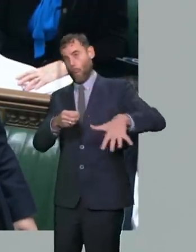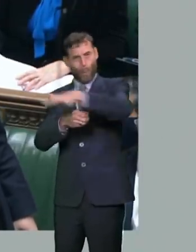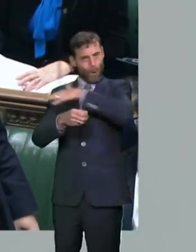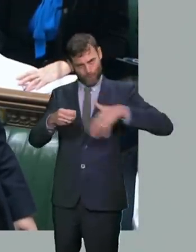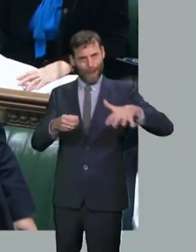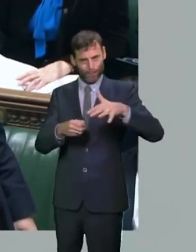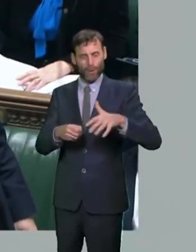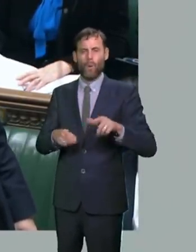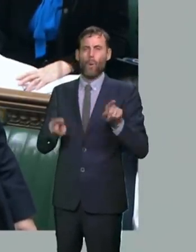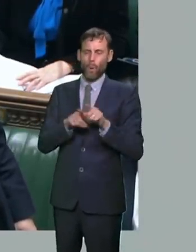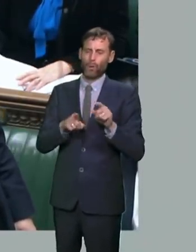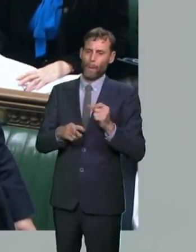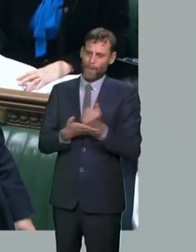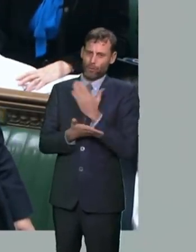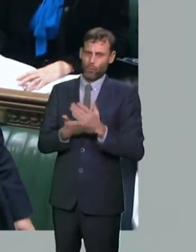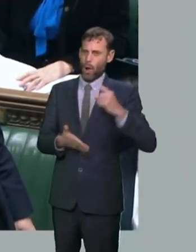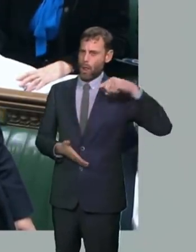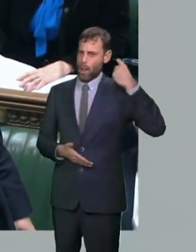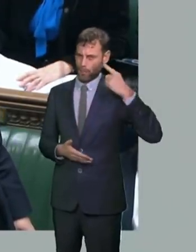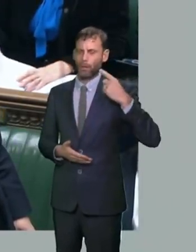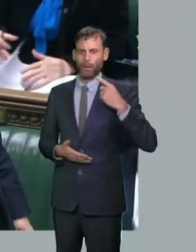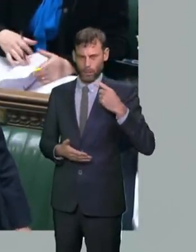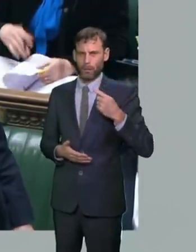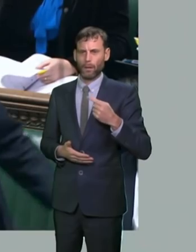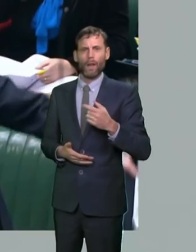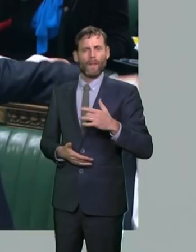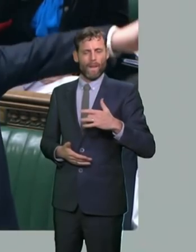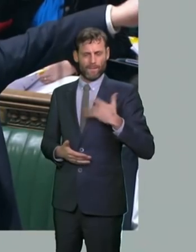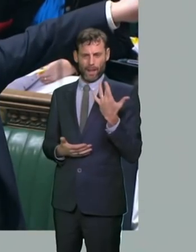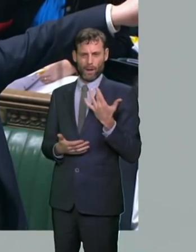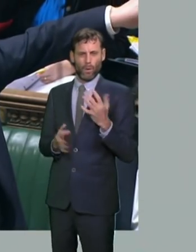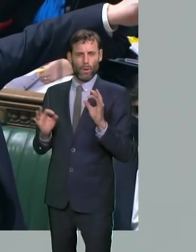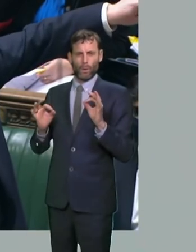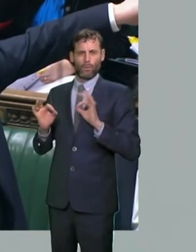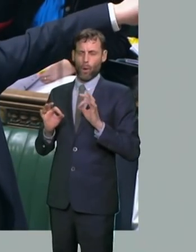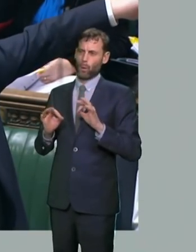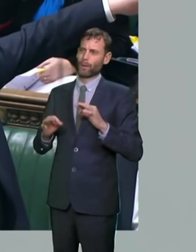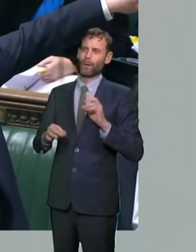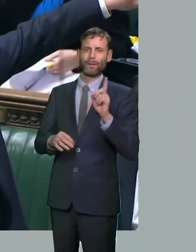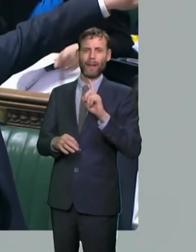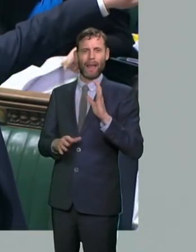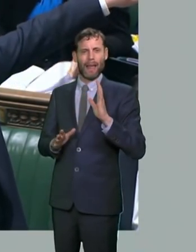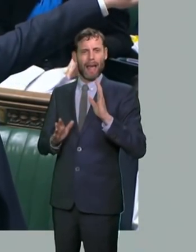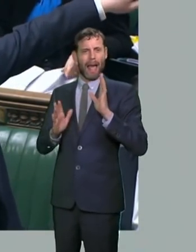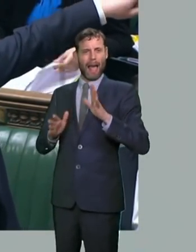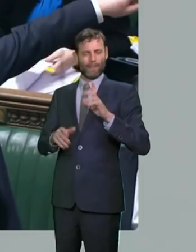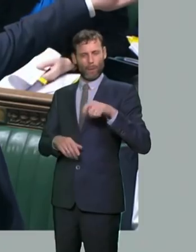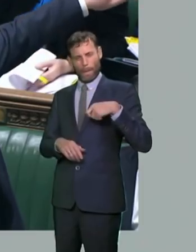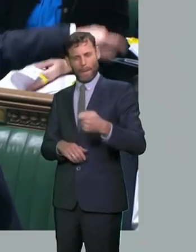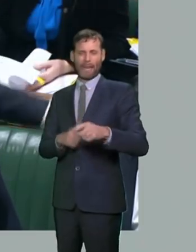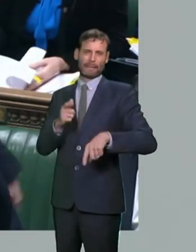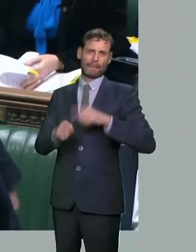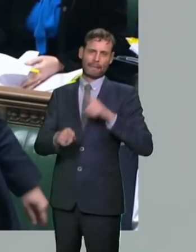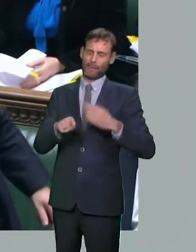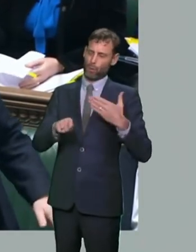making sure that Londoners do not suffer from the crazed outer London tax that would see motorists penalised by